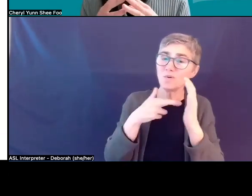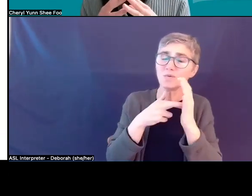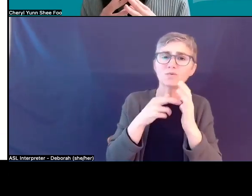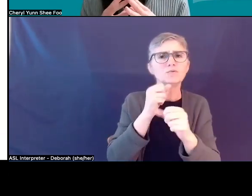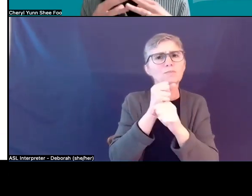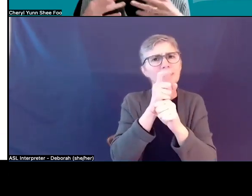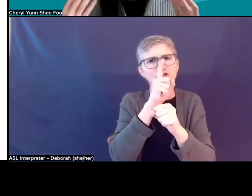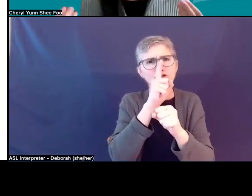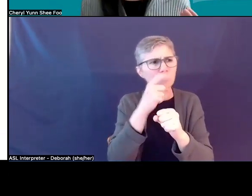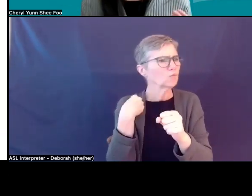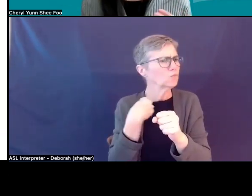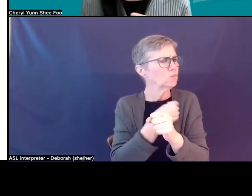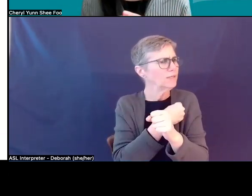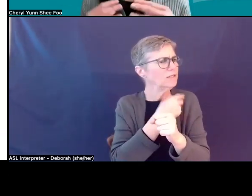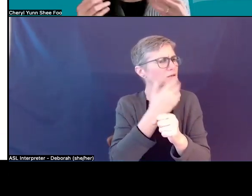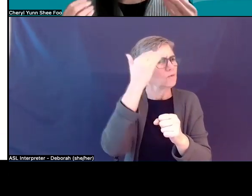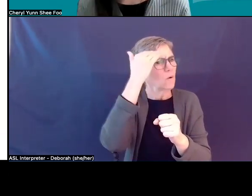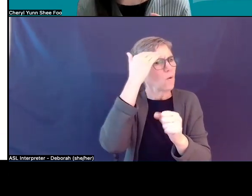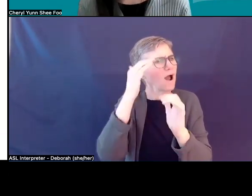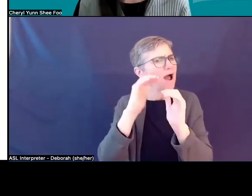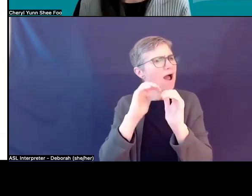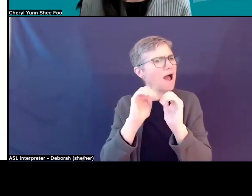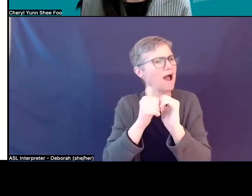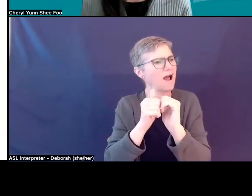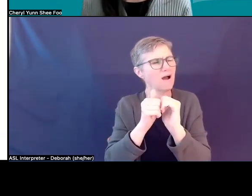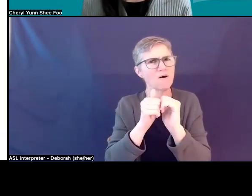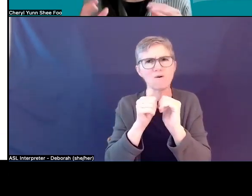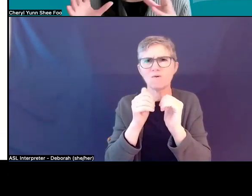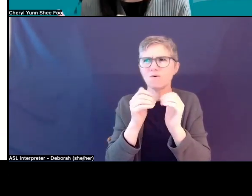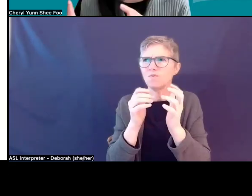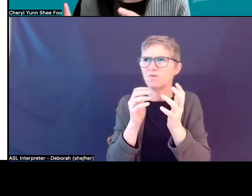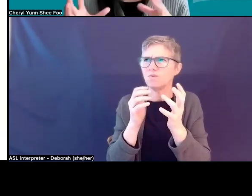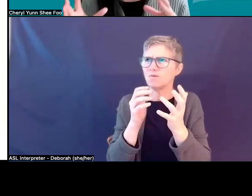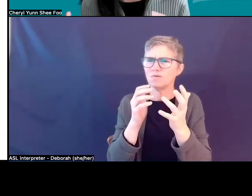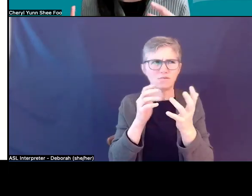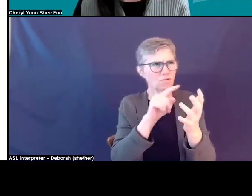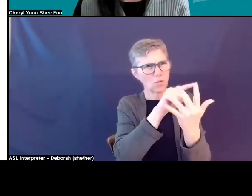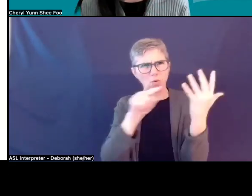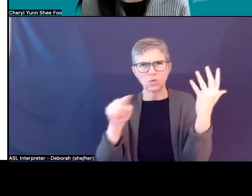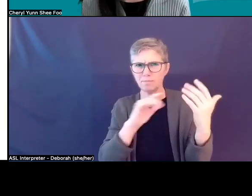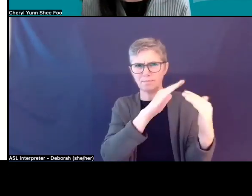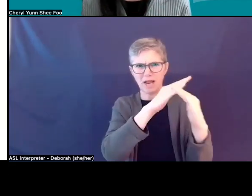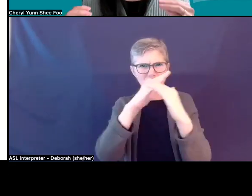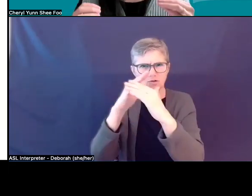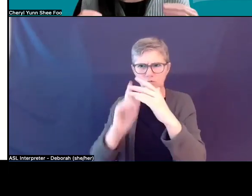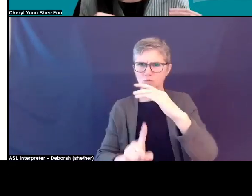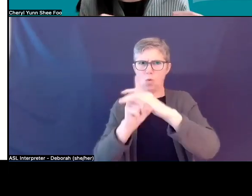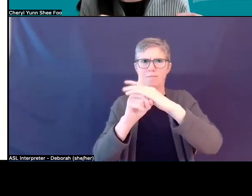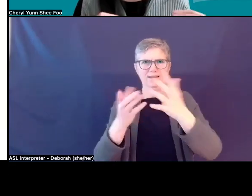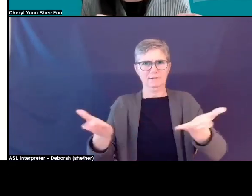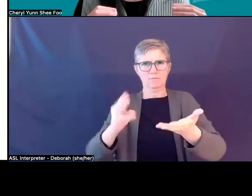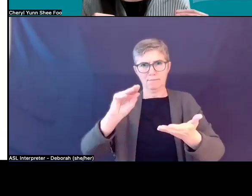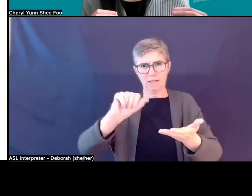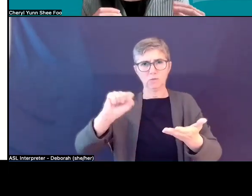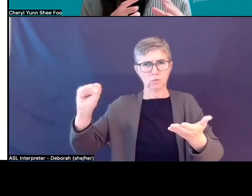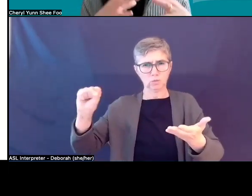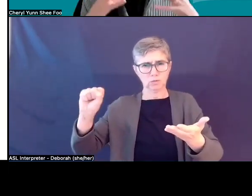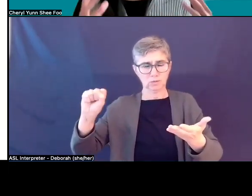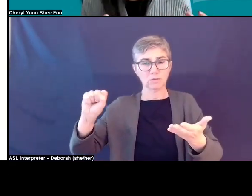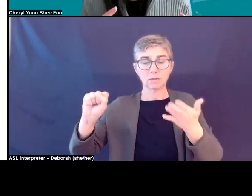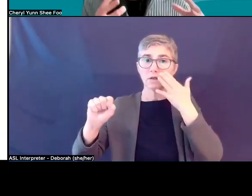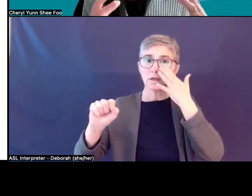these barriers uniquely show up in the Massachusetts care continuum and what might be